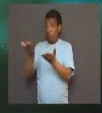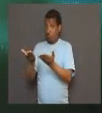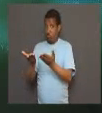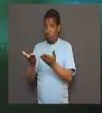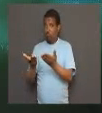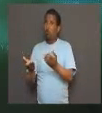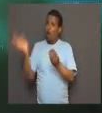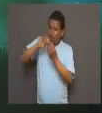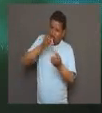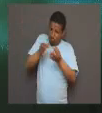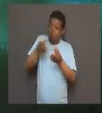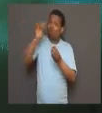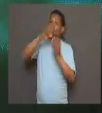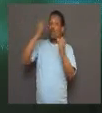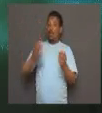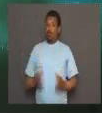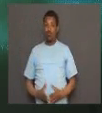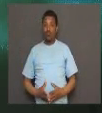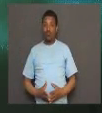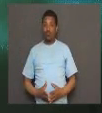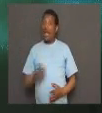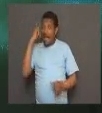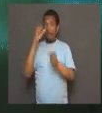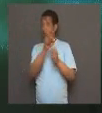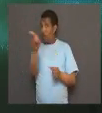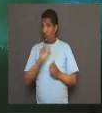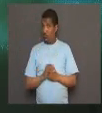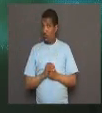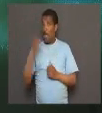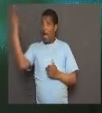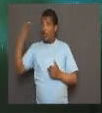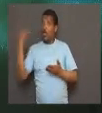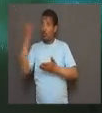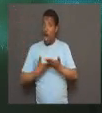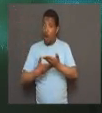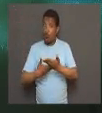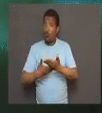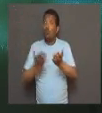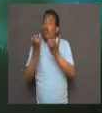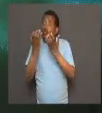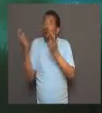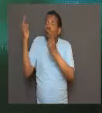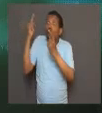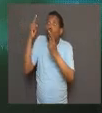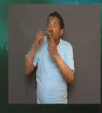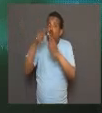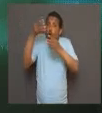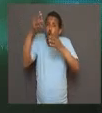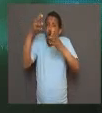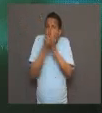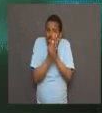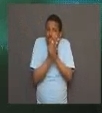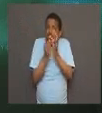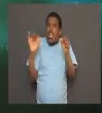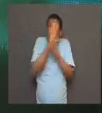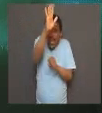time after the lesson to add further details. Remember, a sketch map needs